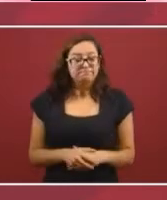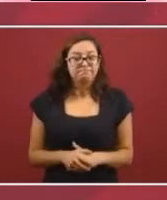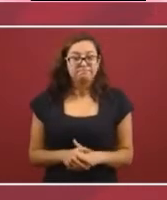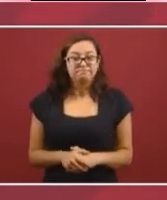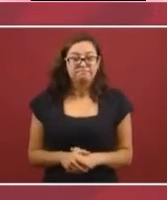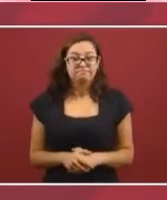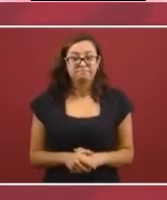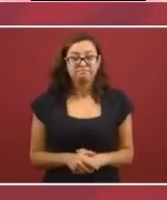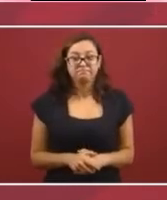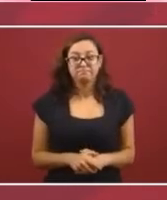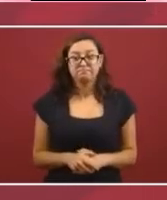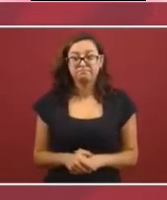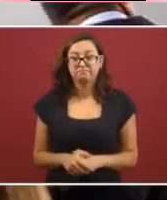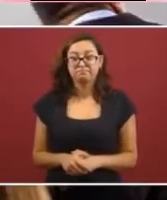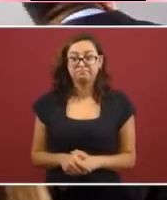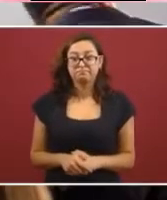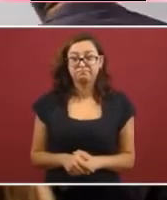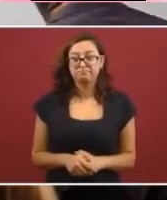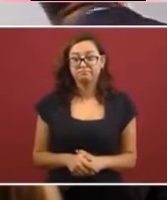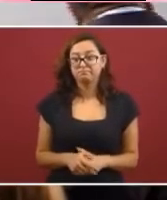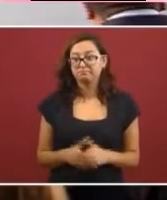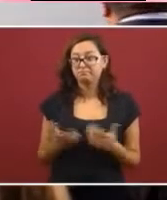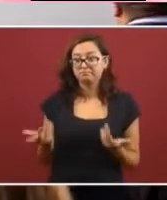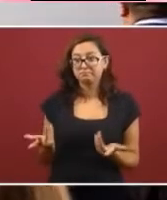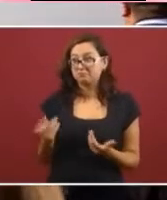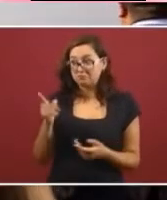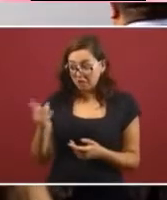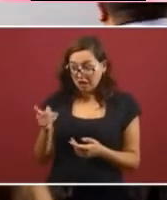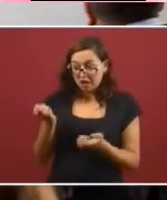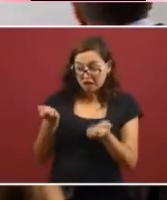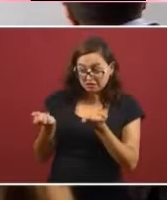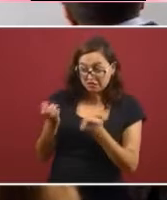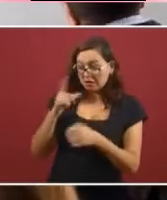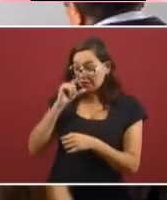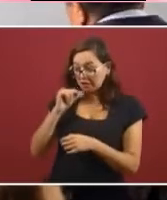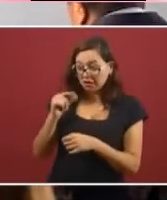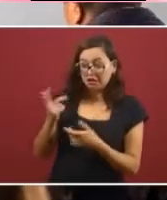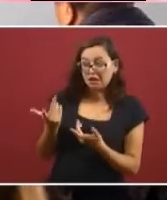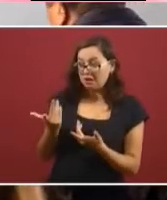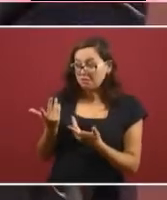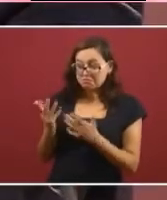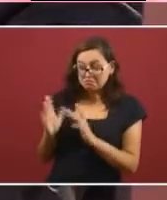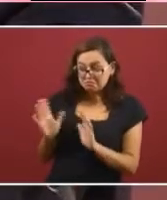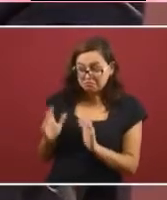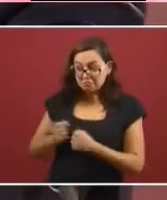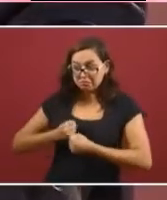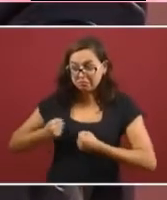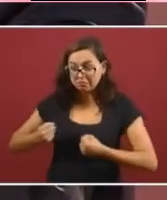Si no, pues exactamente. No if not, ascenso. Then they can't Entonces, enter.